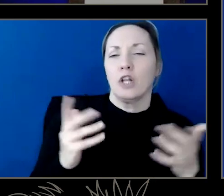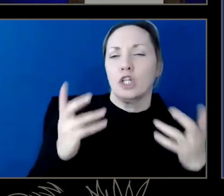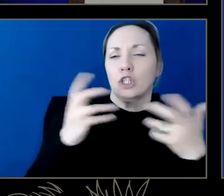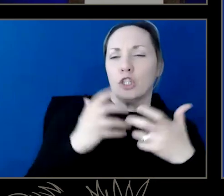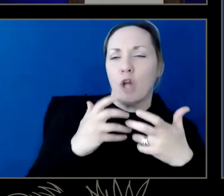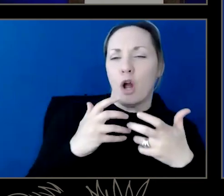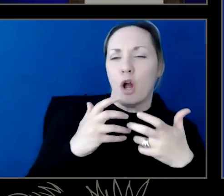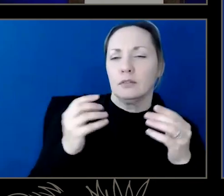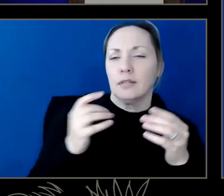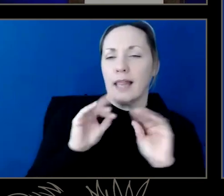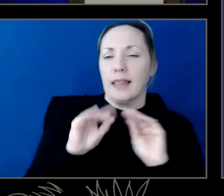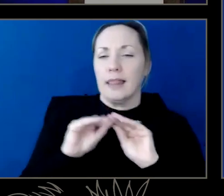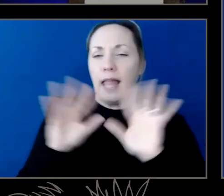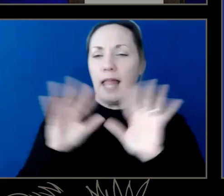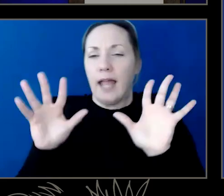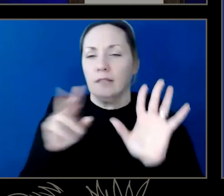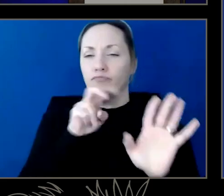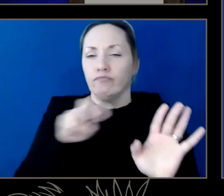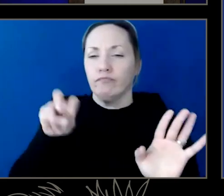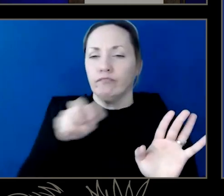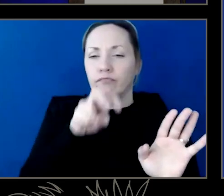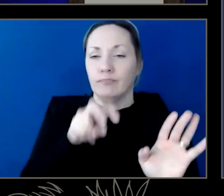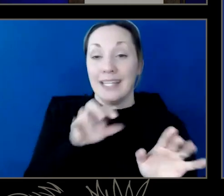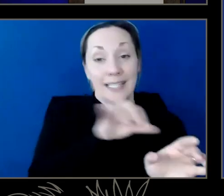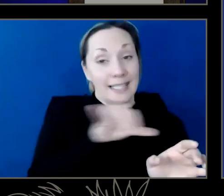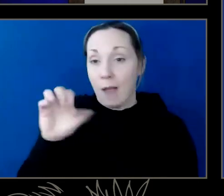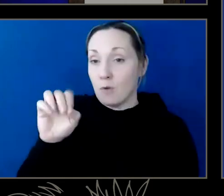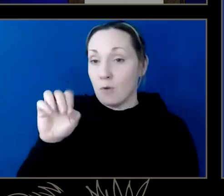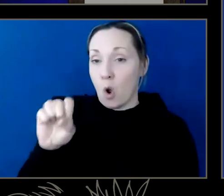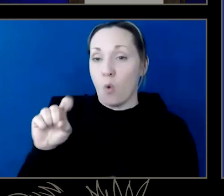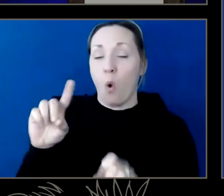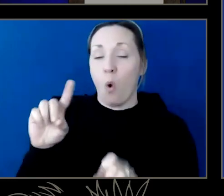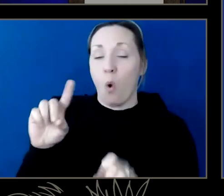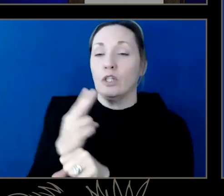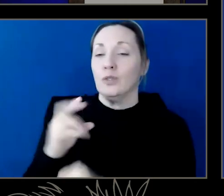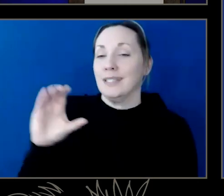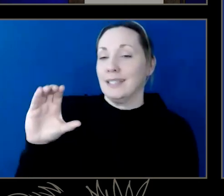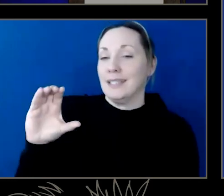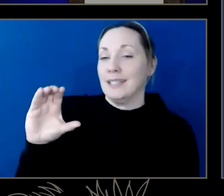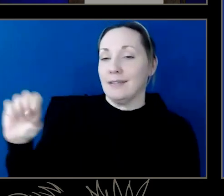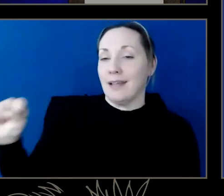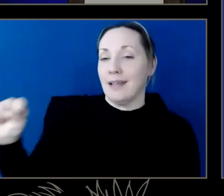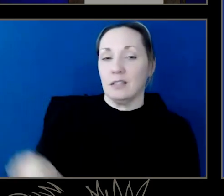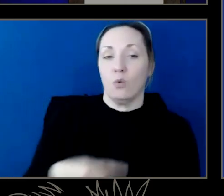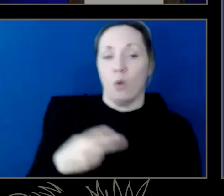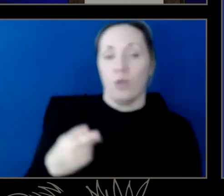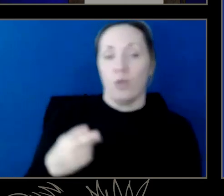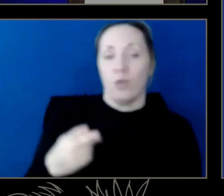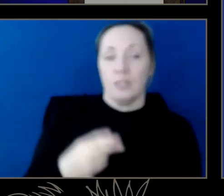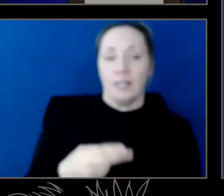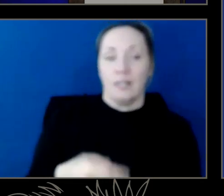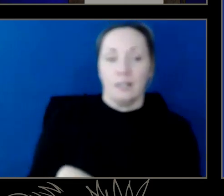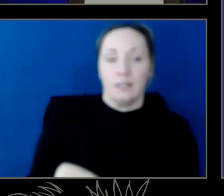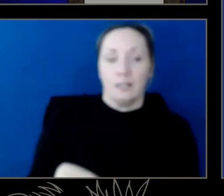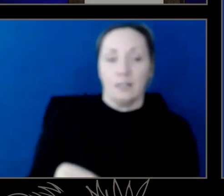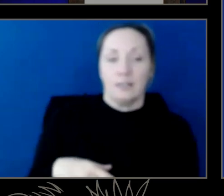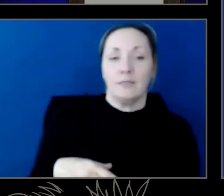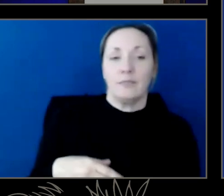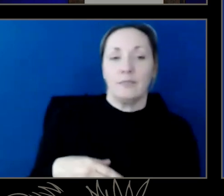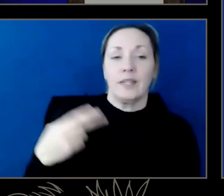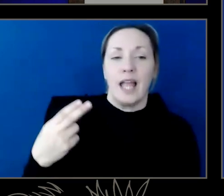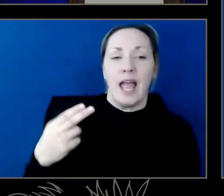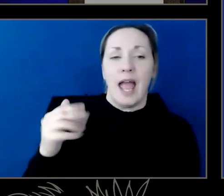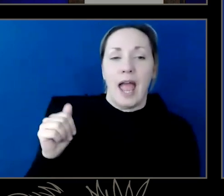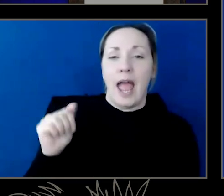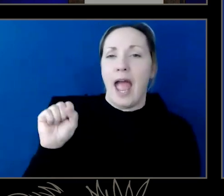theme switching. This is how we write that same code using only CSS. What we use here is called the has pseudo selector. Has is something that